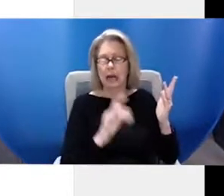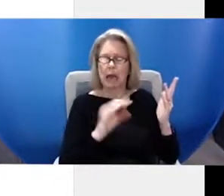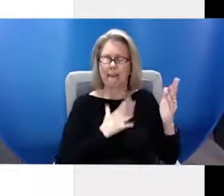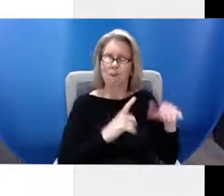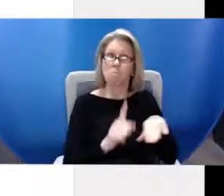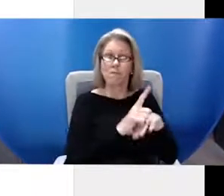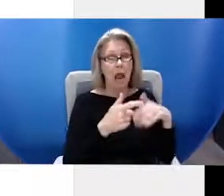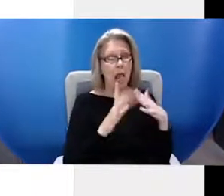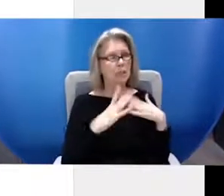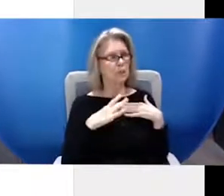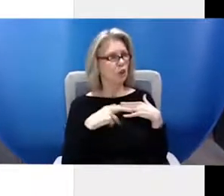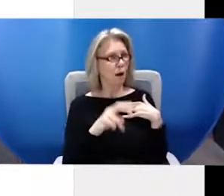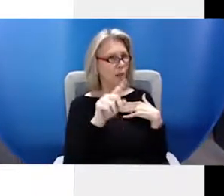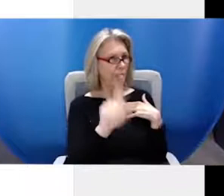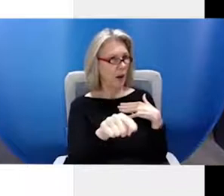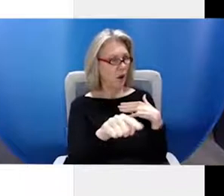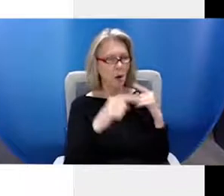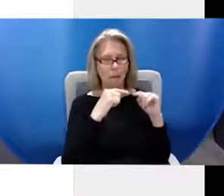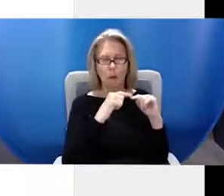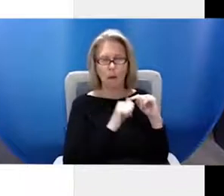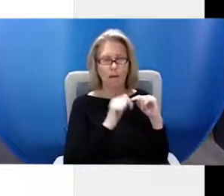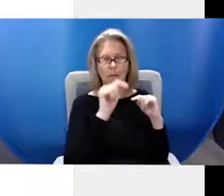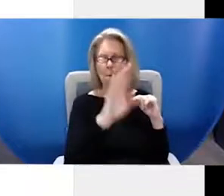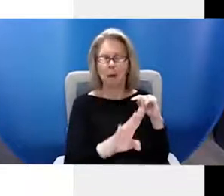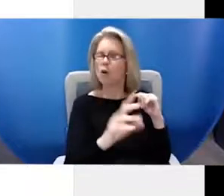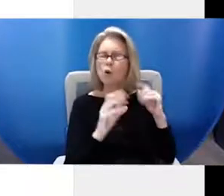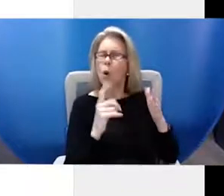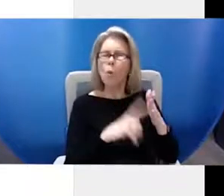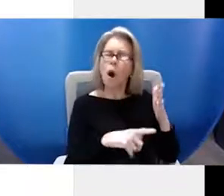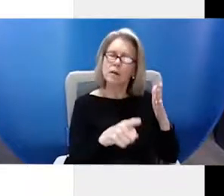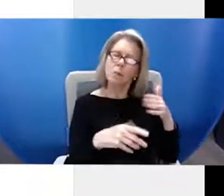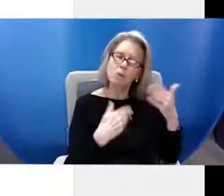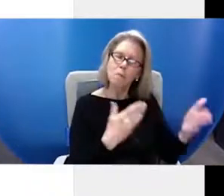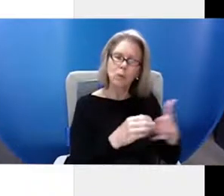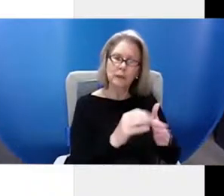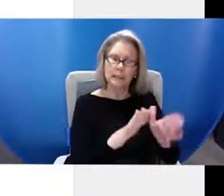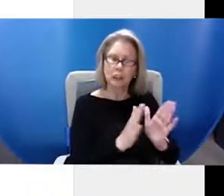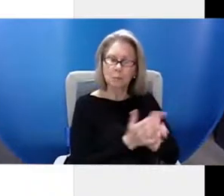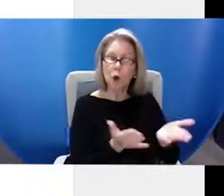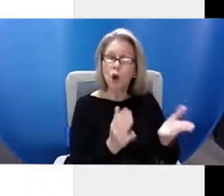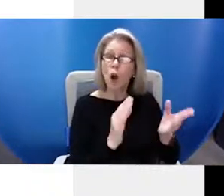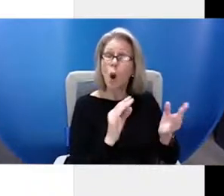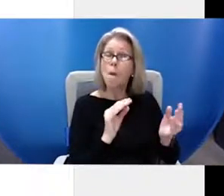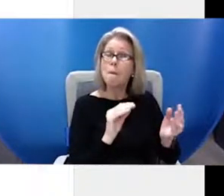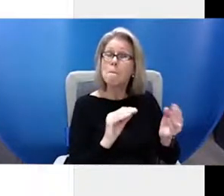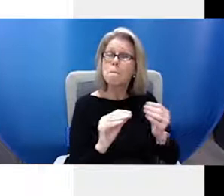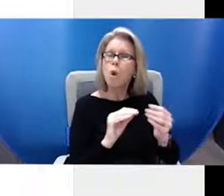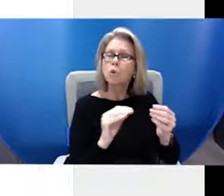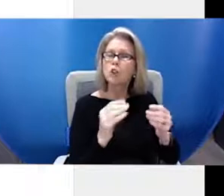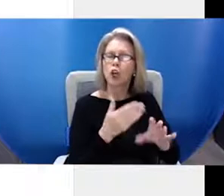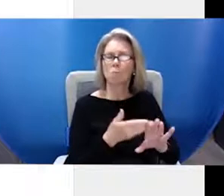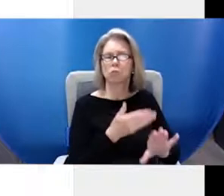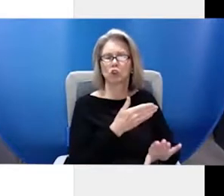that. That kind of, you know, let's travel here. Let's go from point A to point B. What Thomas Neal is proposing in this book is that